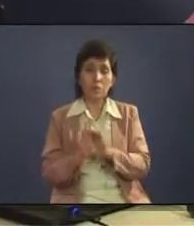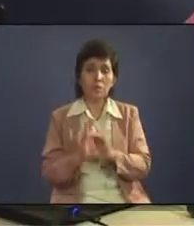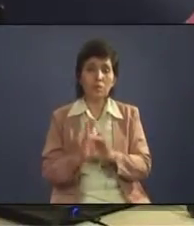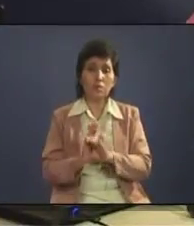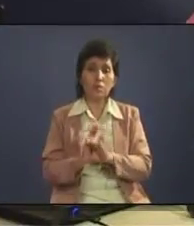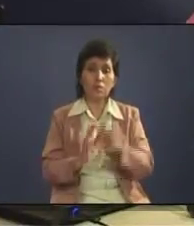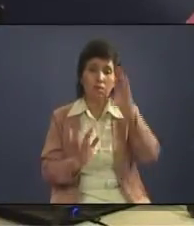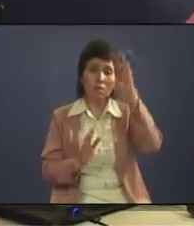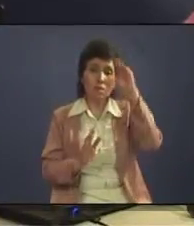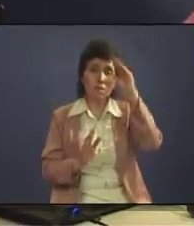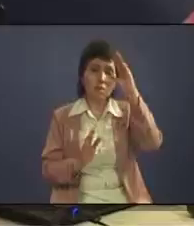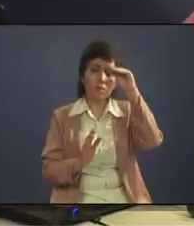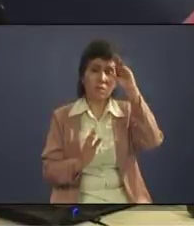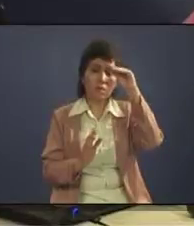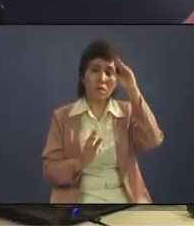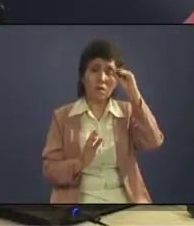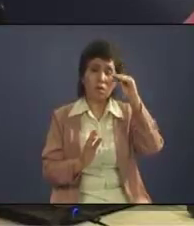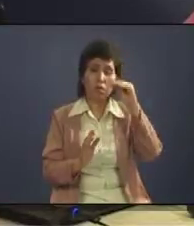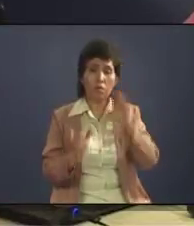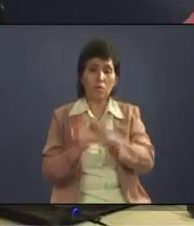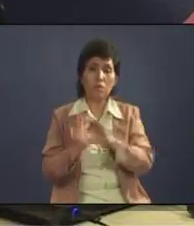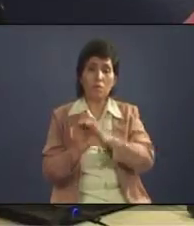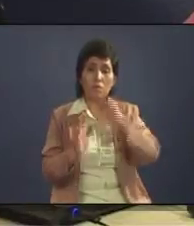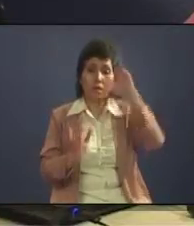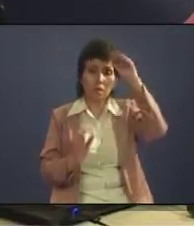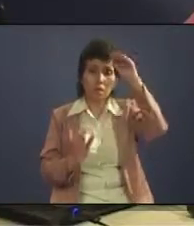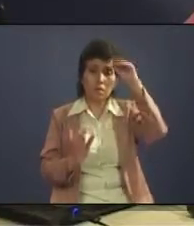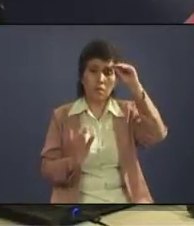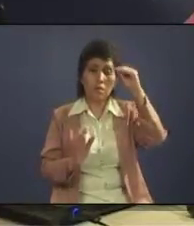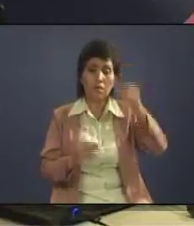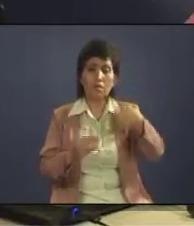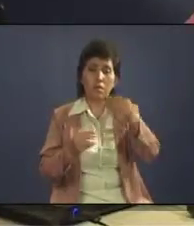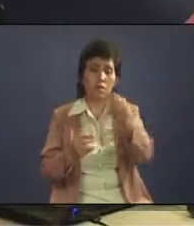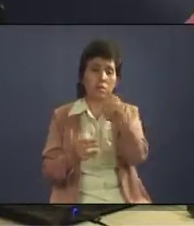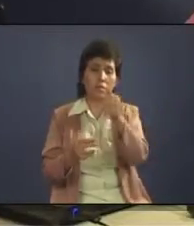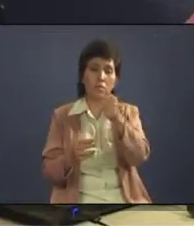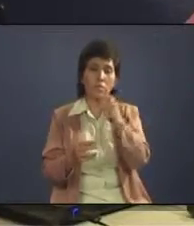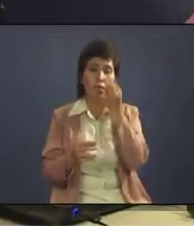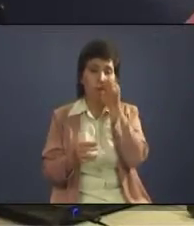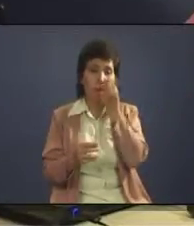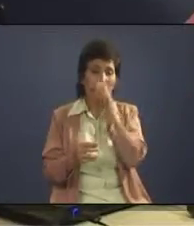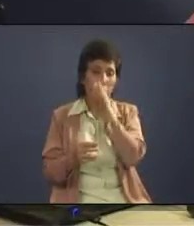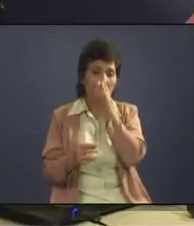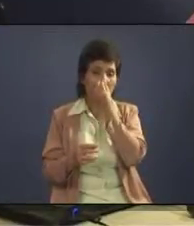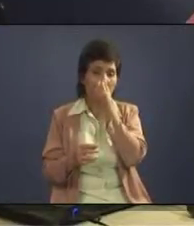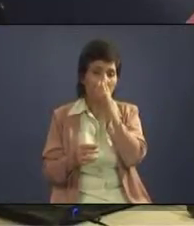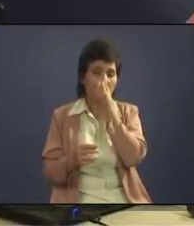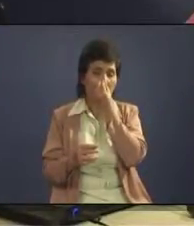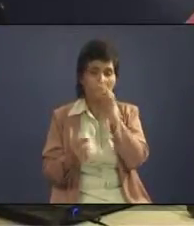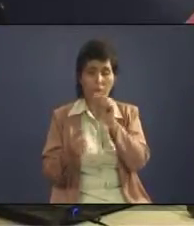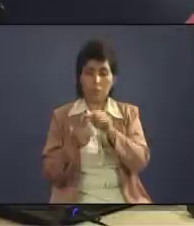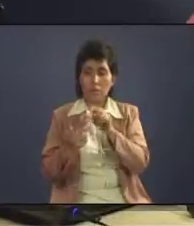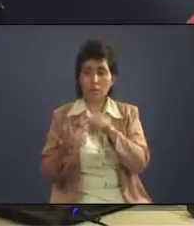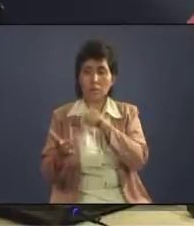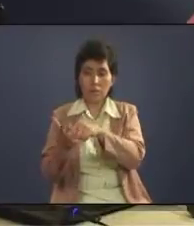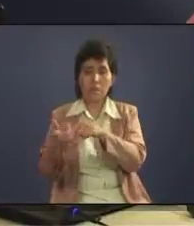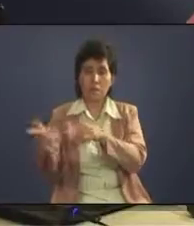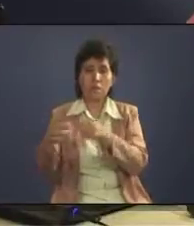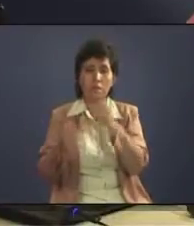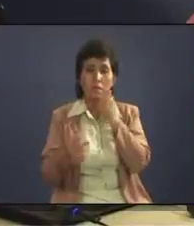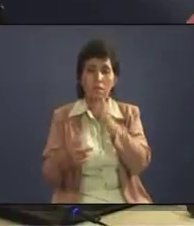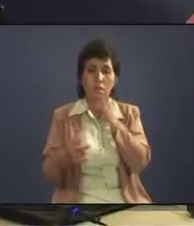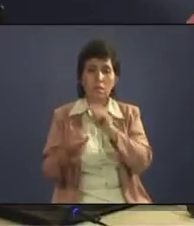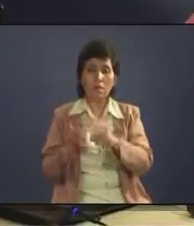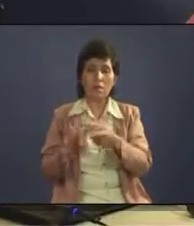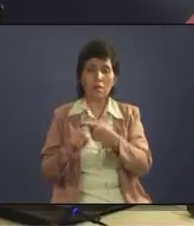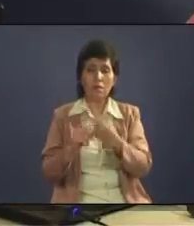guy, and you have given 10 flowers, 10 bouquets of flowers to this girl, and then your friend has